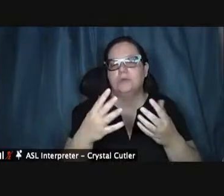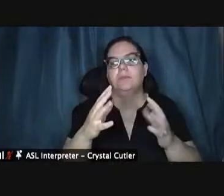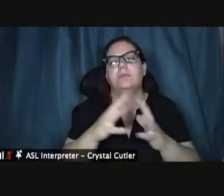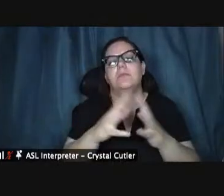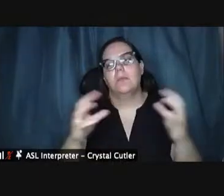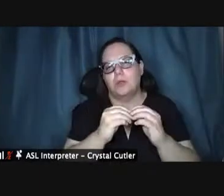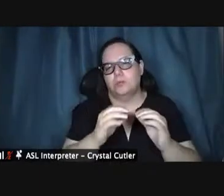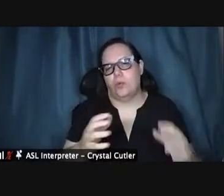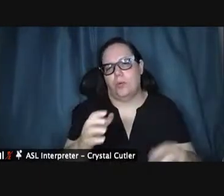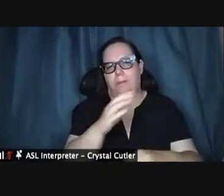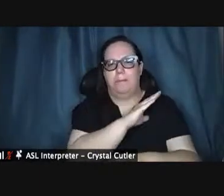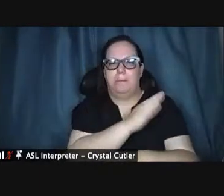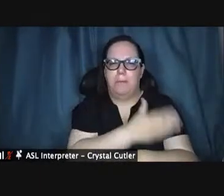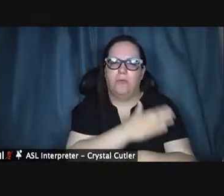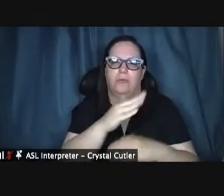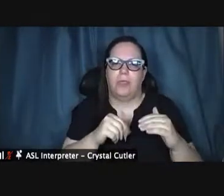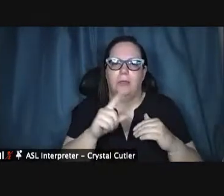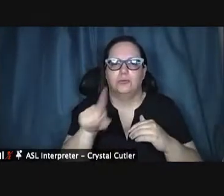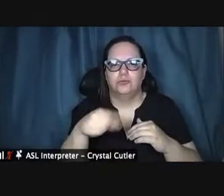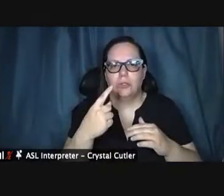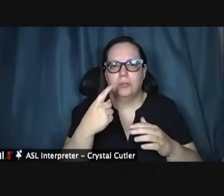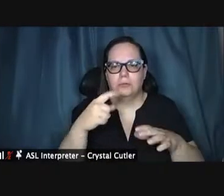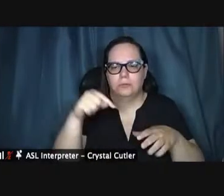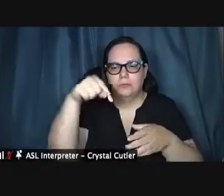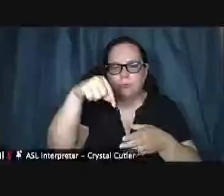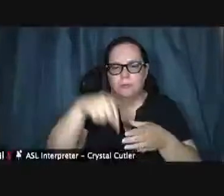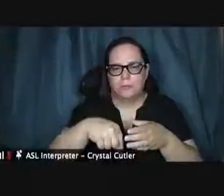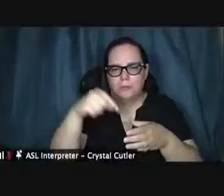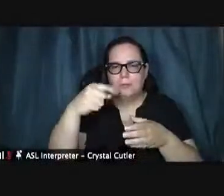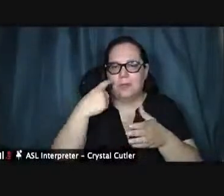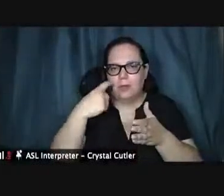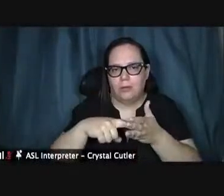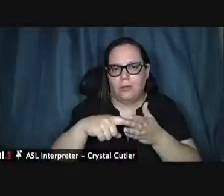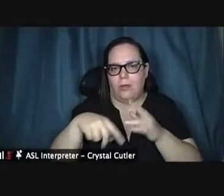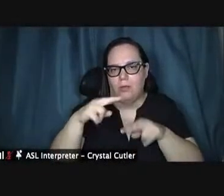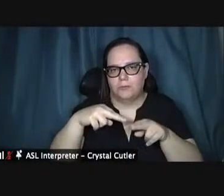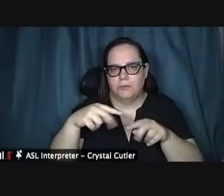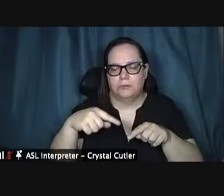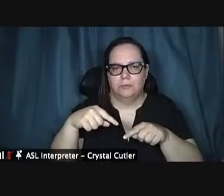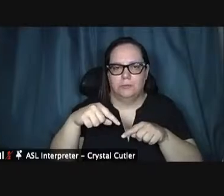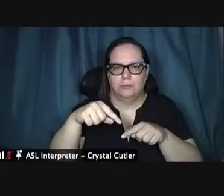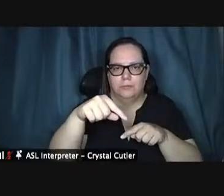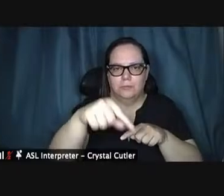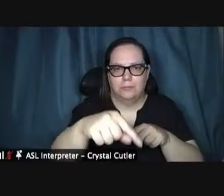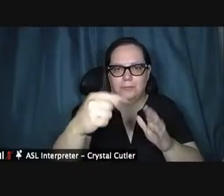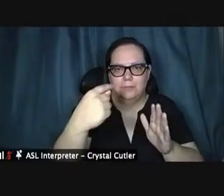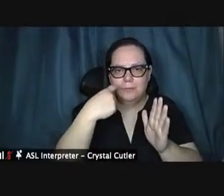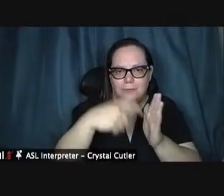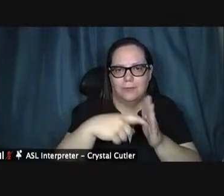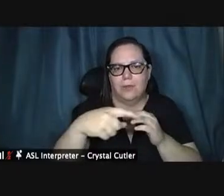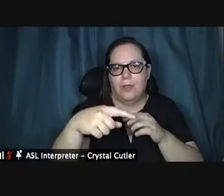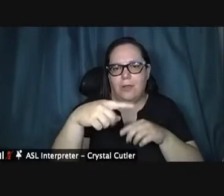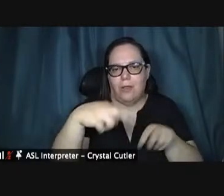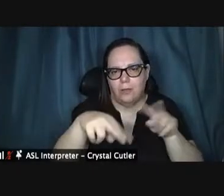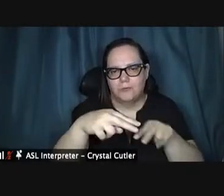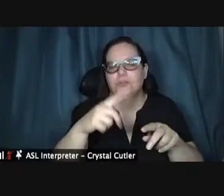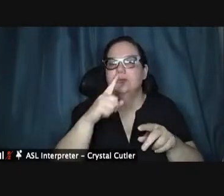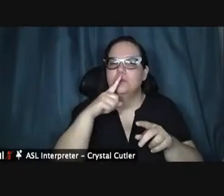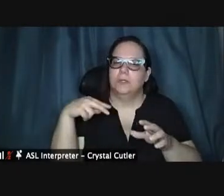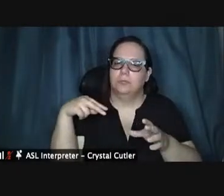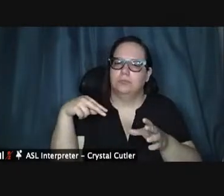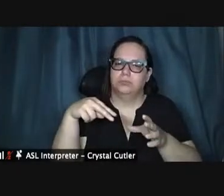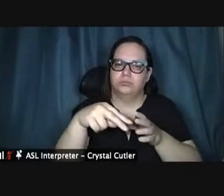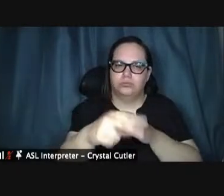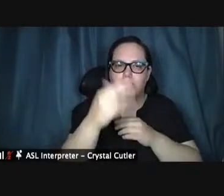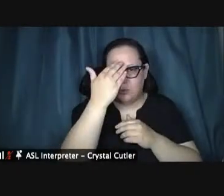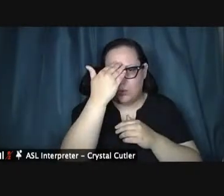one separate in time. While drilling, we have M-SOLO and the near-infrared spectrometer